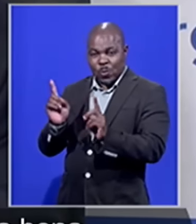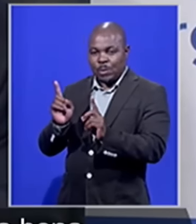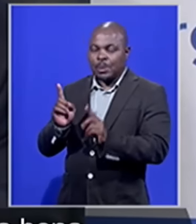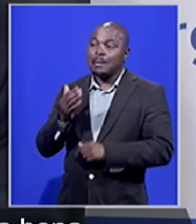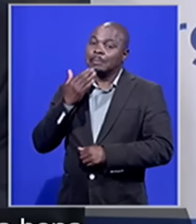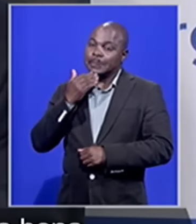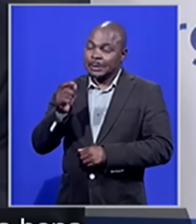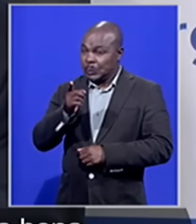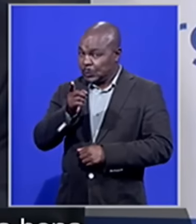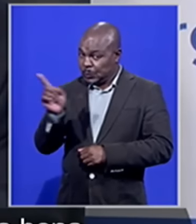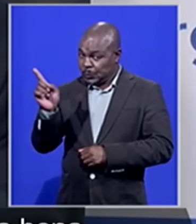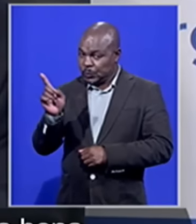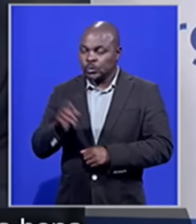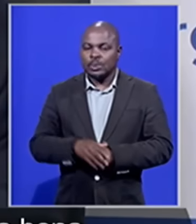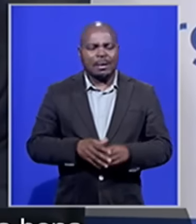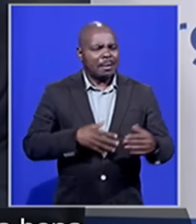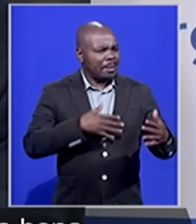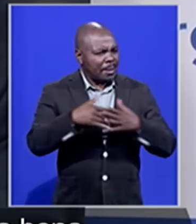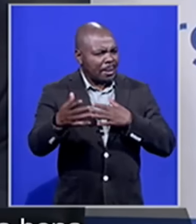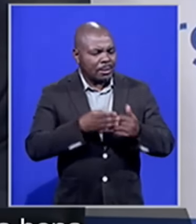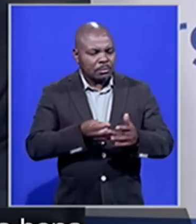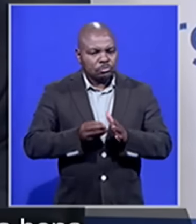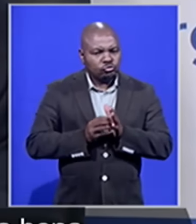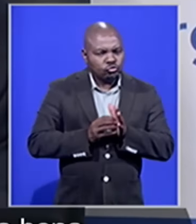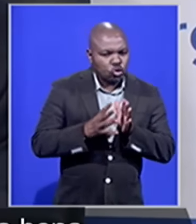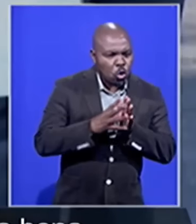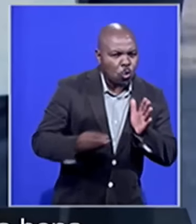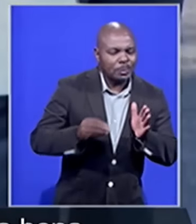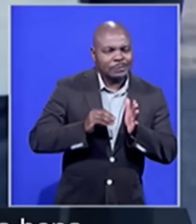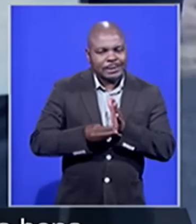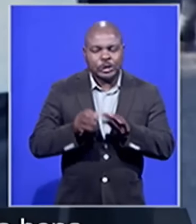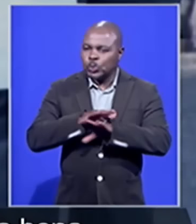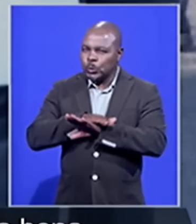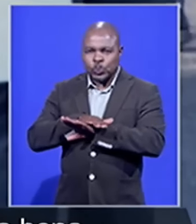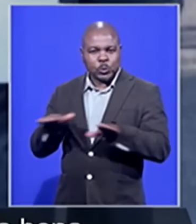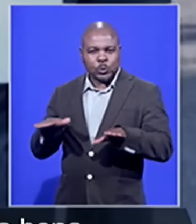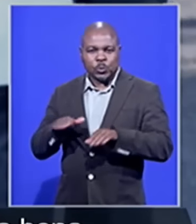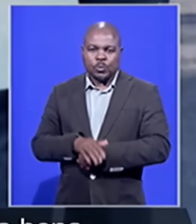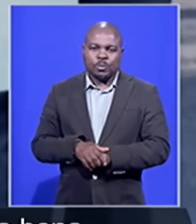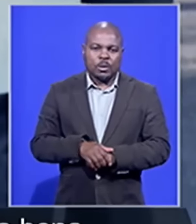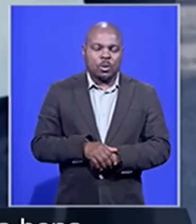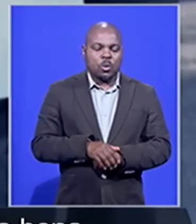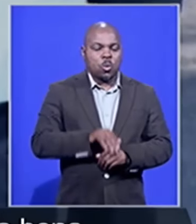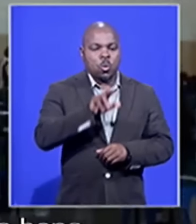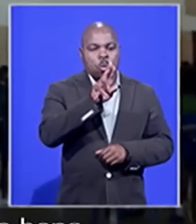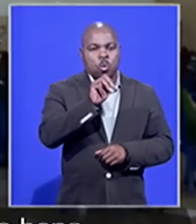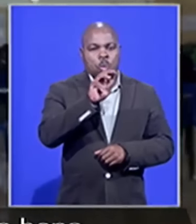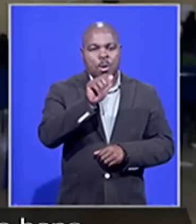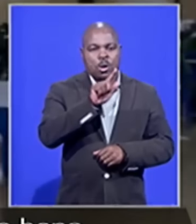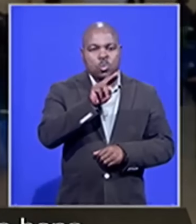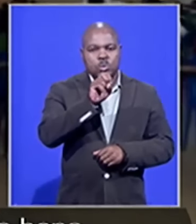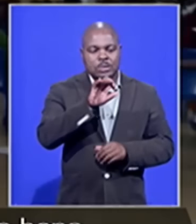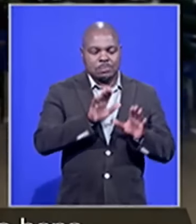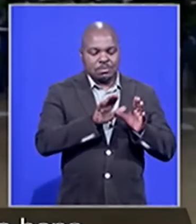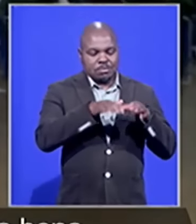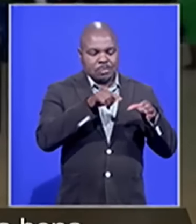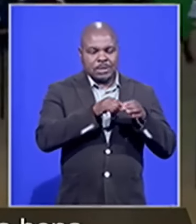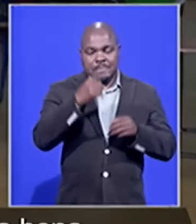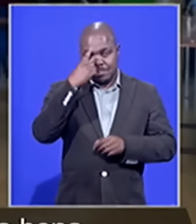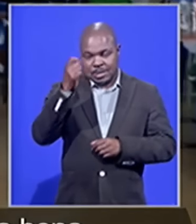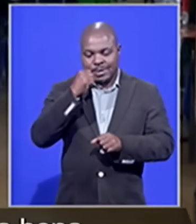refrain from involvement in any form of irregularity. Umalusi e re tshepa hore dihlahlobo tsa makgaolakgang tsa grade 12